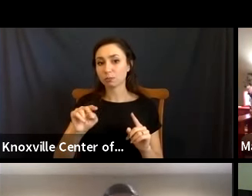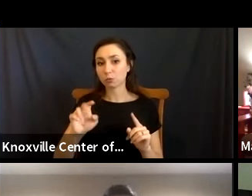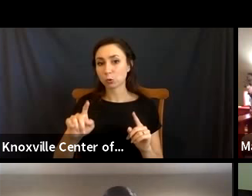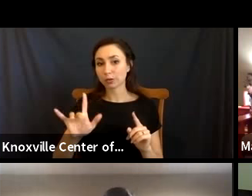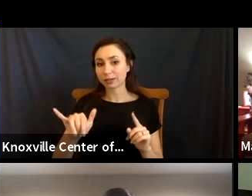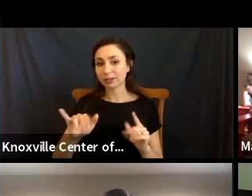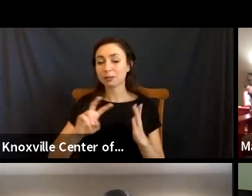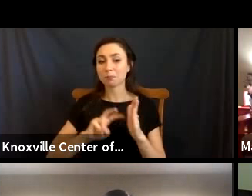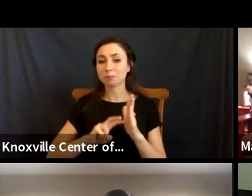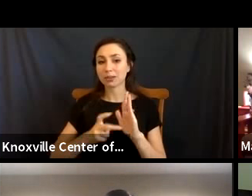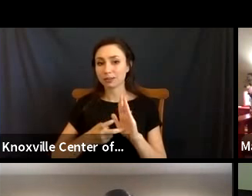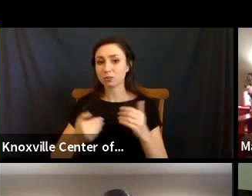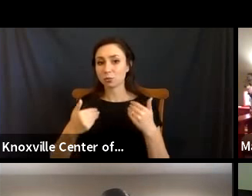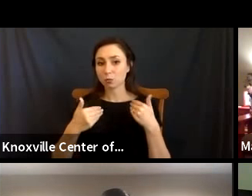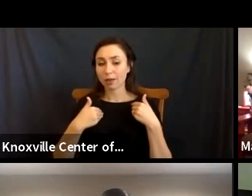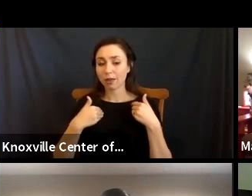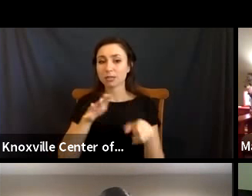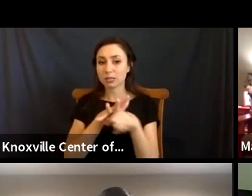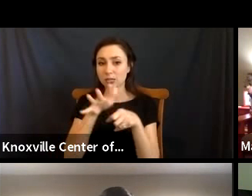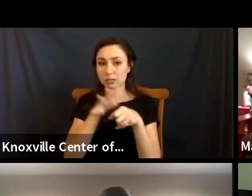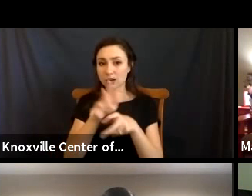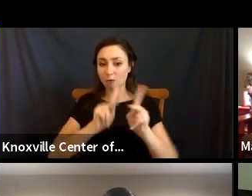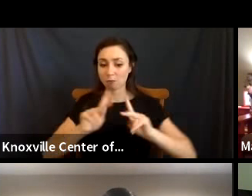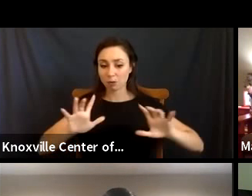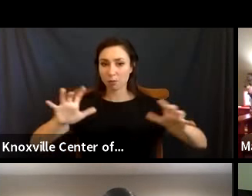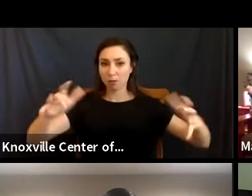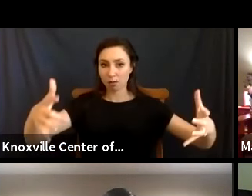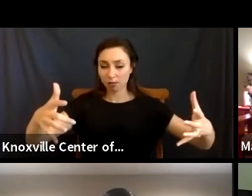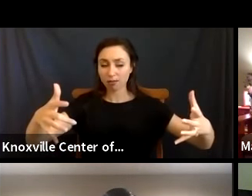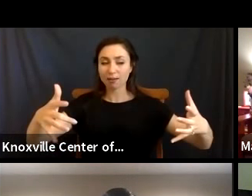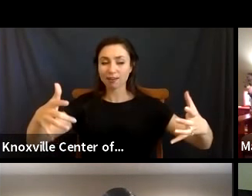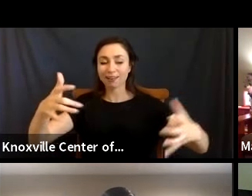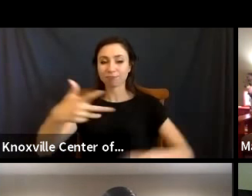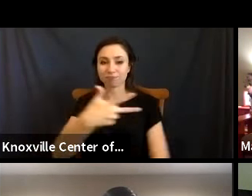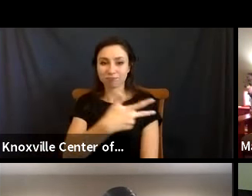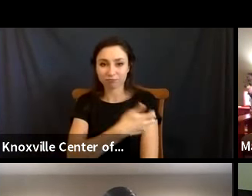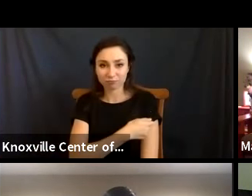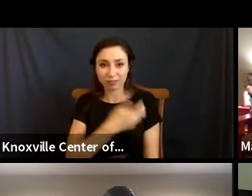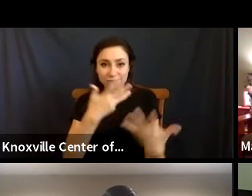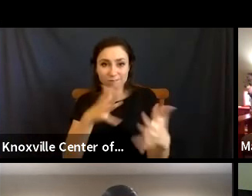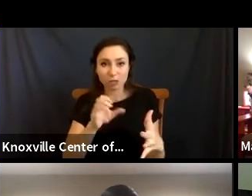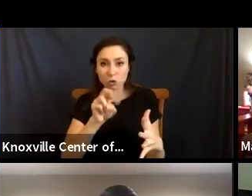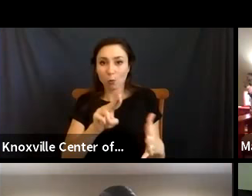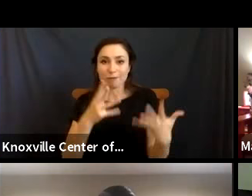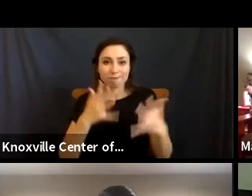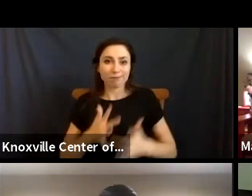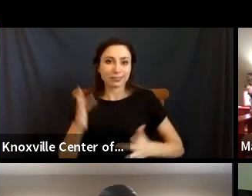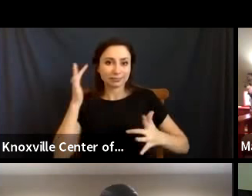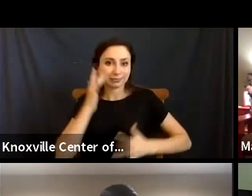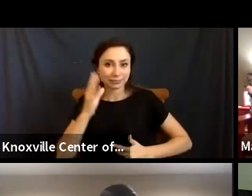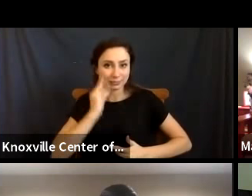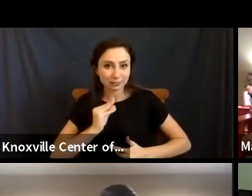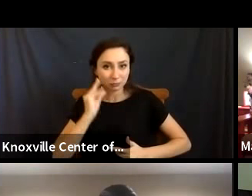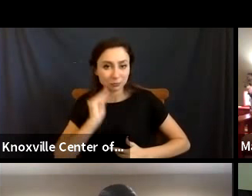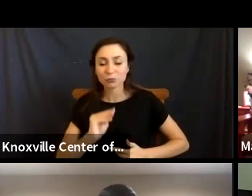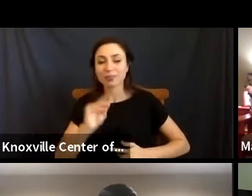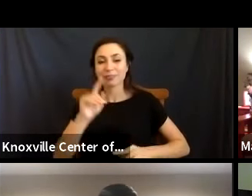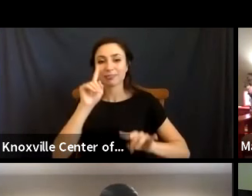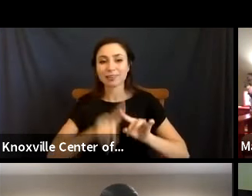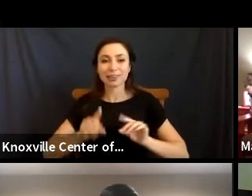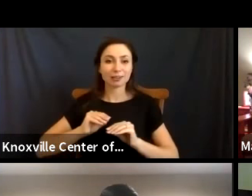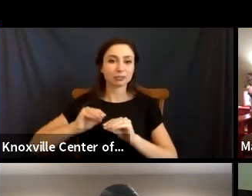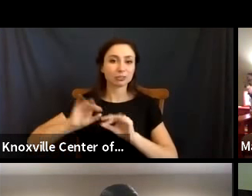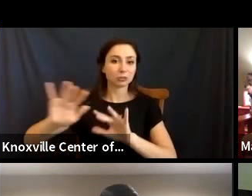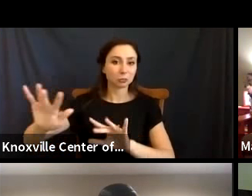vaccinated or have had a disease that if they get exposed to it, then they don't pass it on to somebody else because they don't get sick.